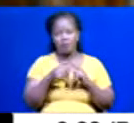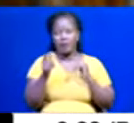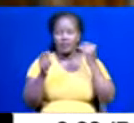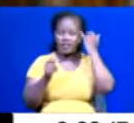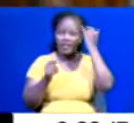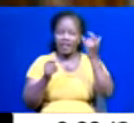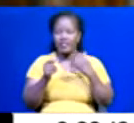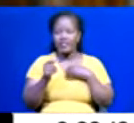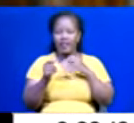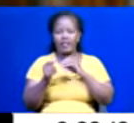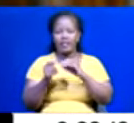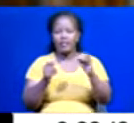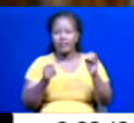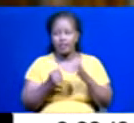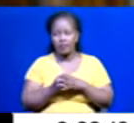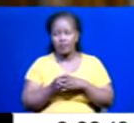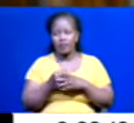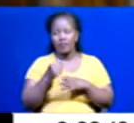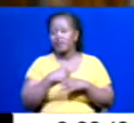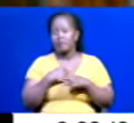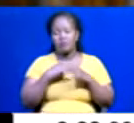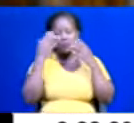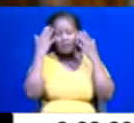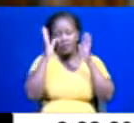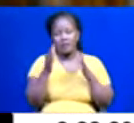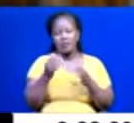being robbed, why I was being arrested.